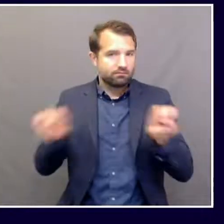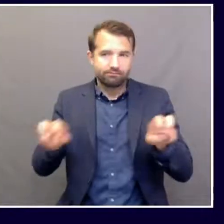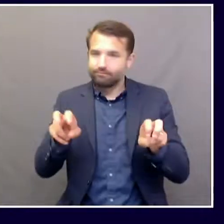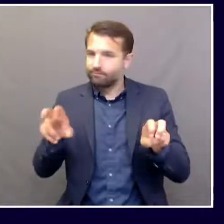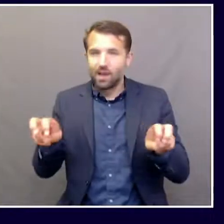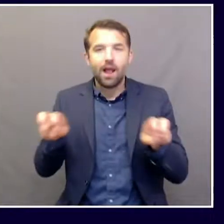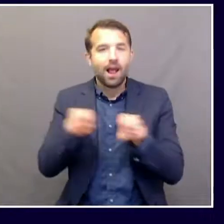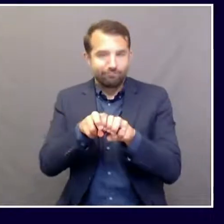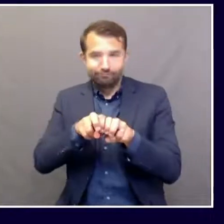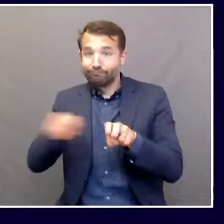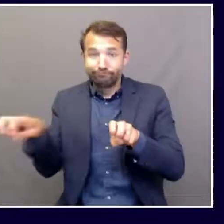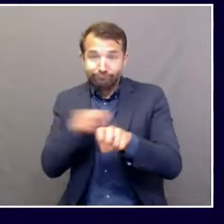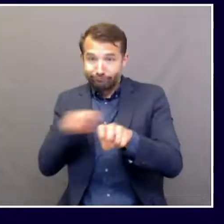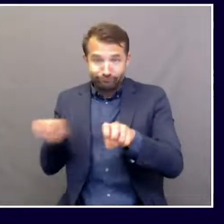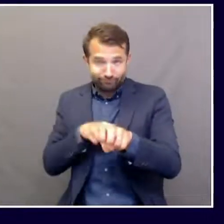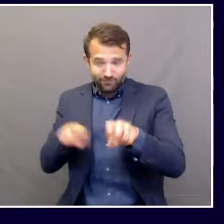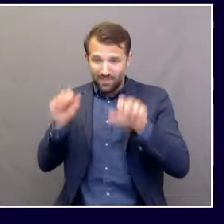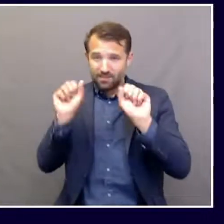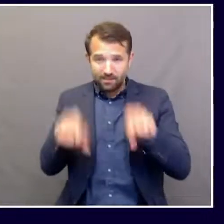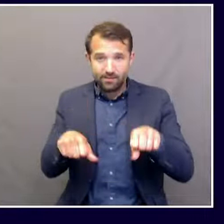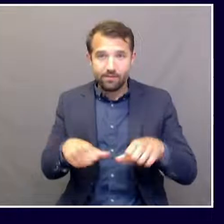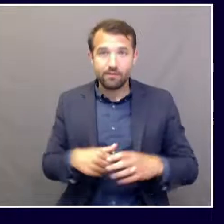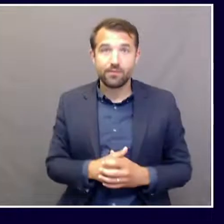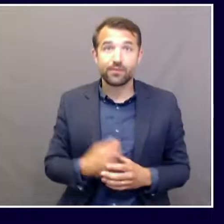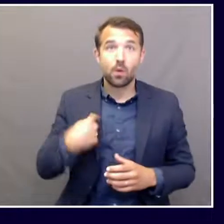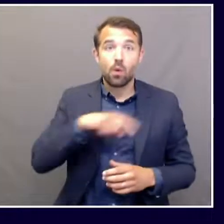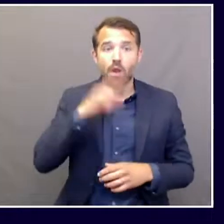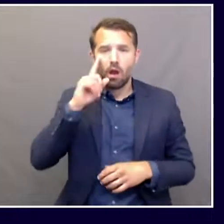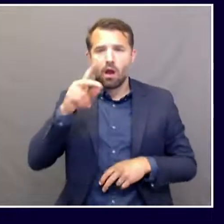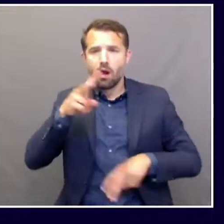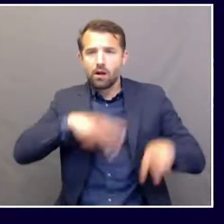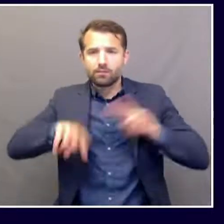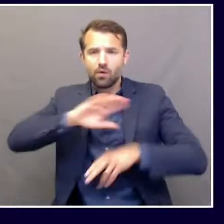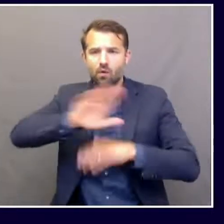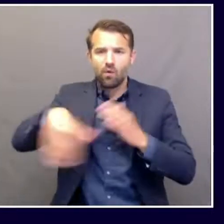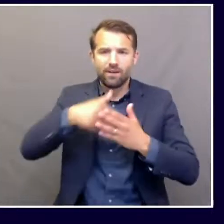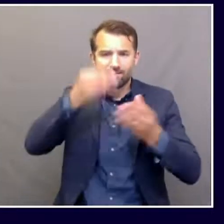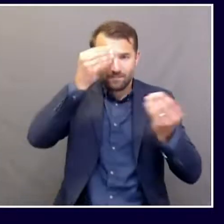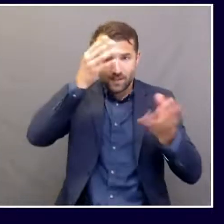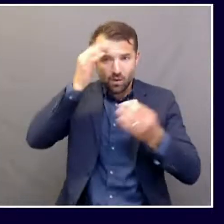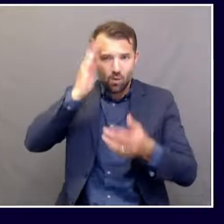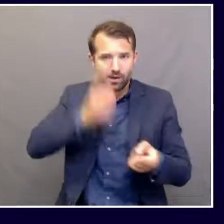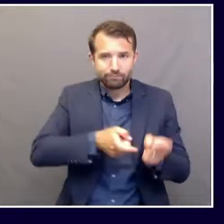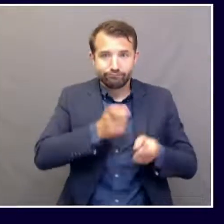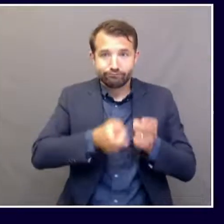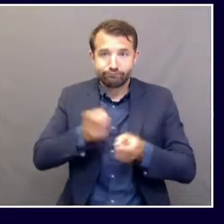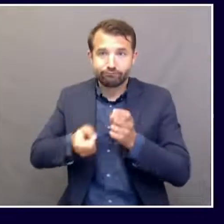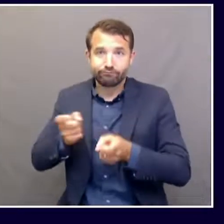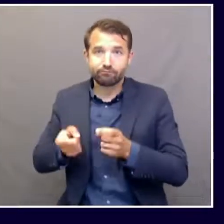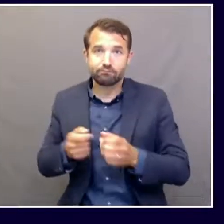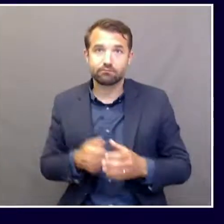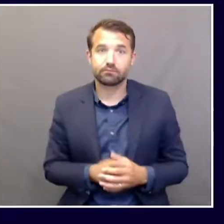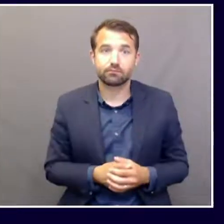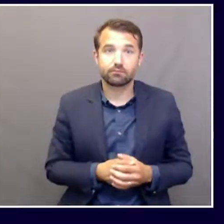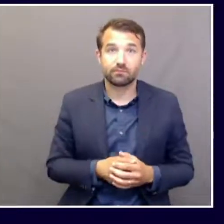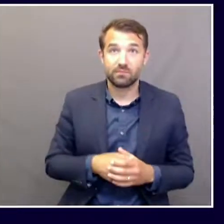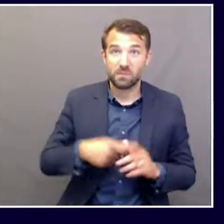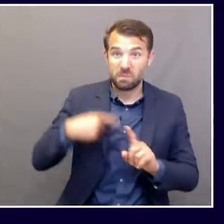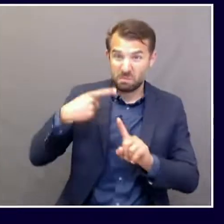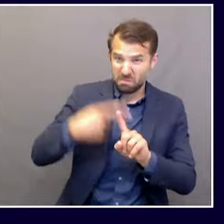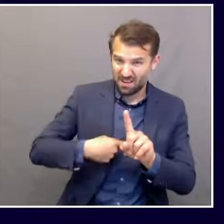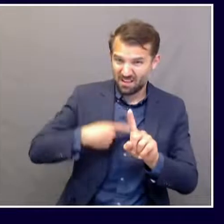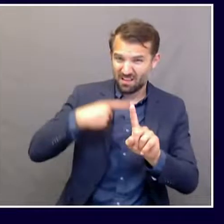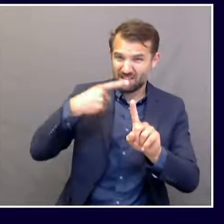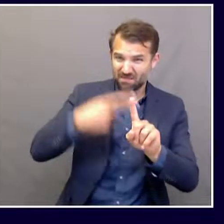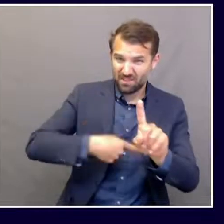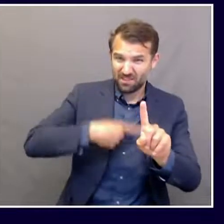guidances out there and adjust as needed. That's it. And that takes place on a month-by-month basis?